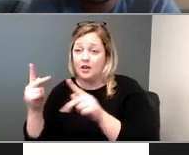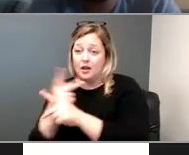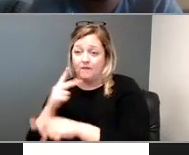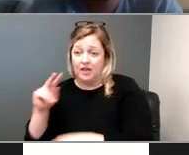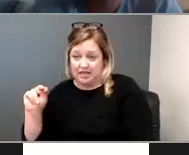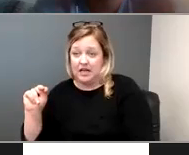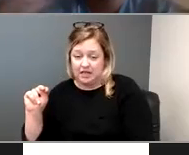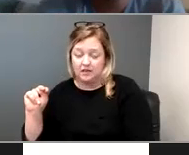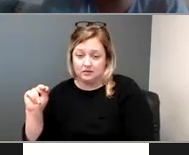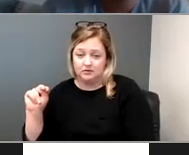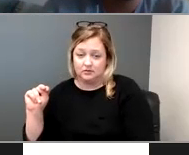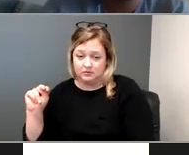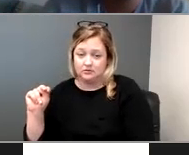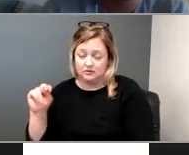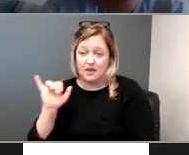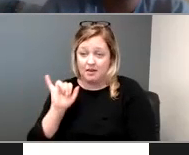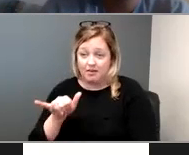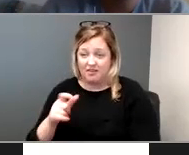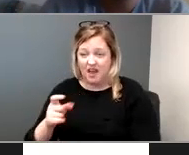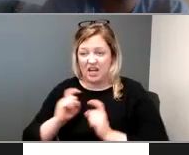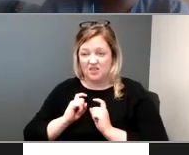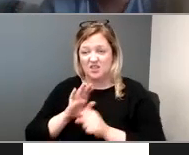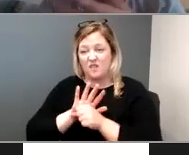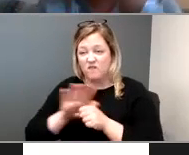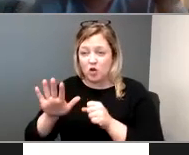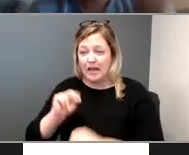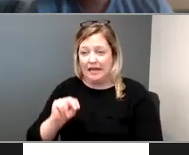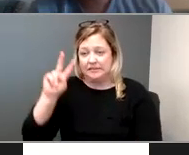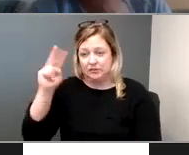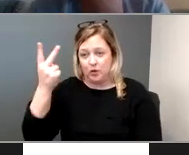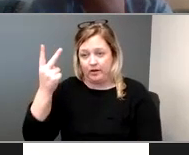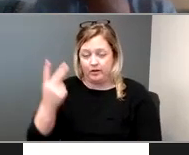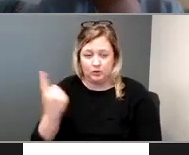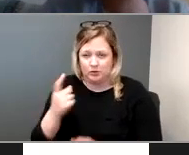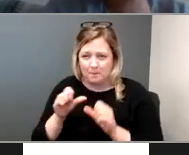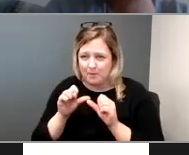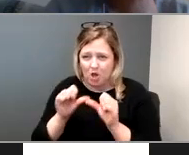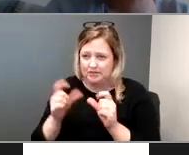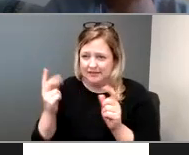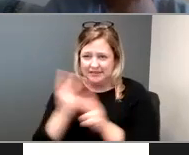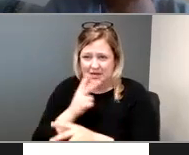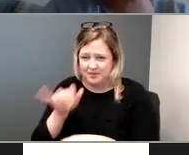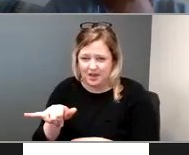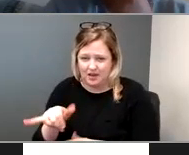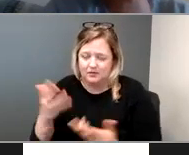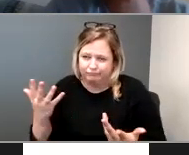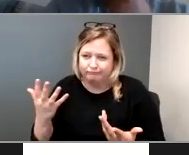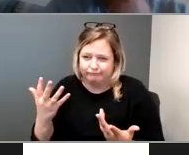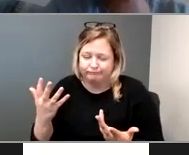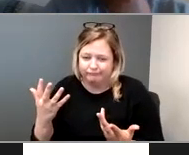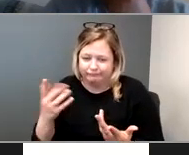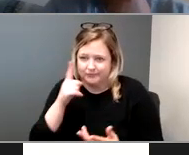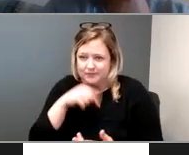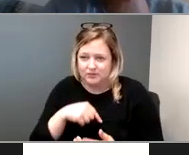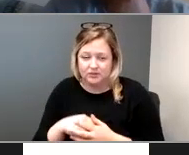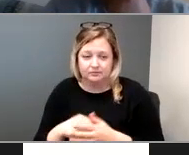n squared again. That gives us 4n squared. So some constant times n squared, and we know that it is big O of n squared. Square root of n times log